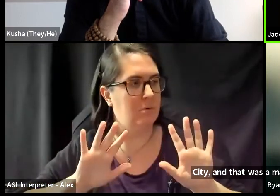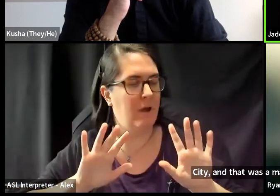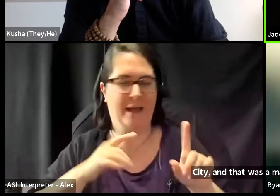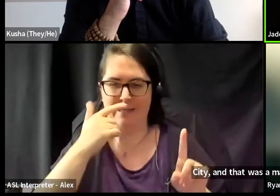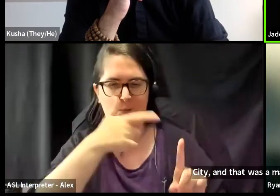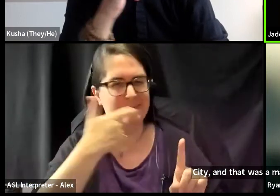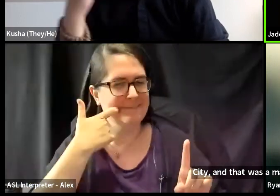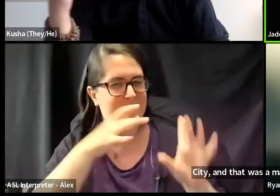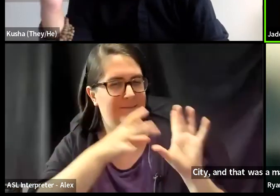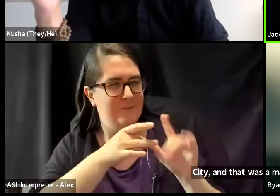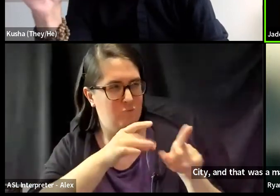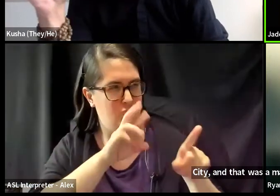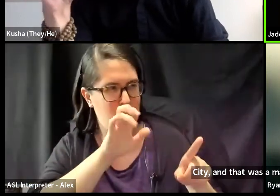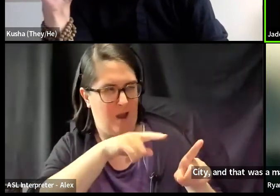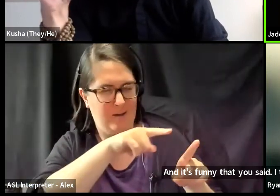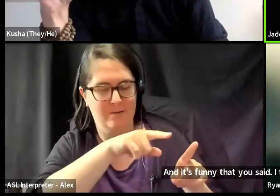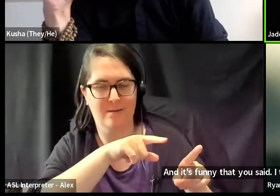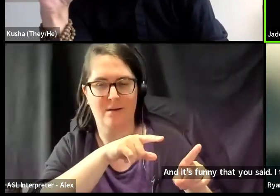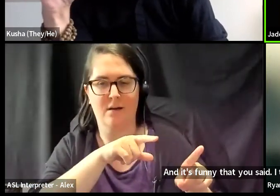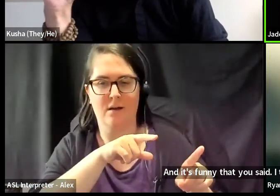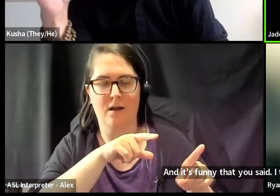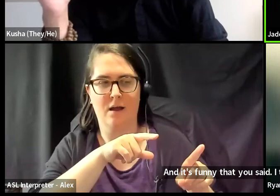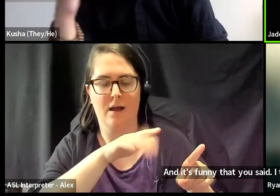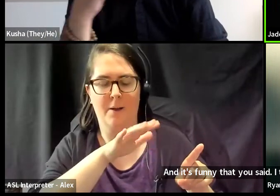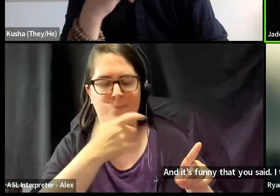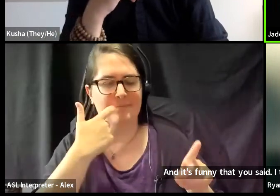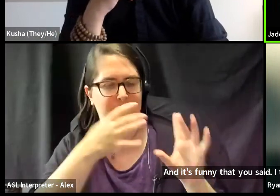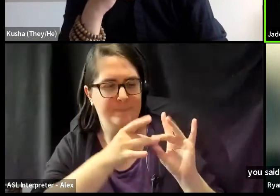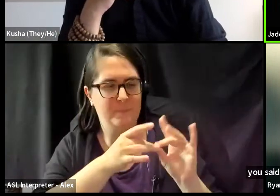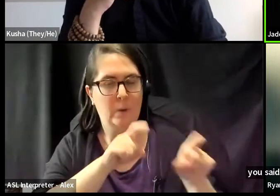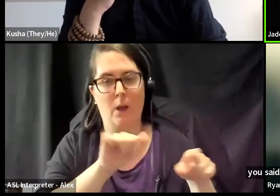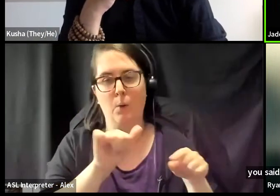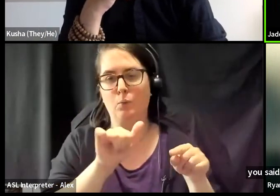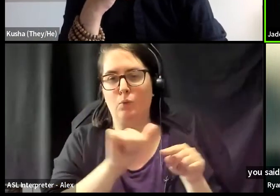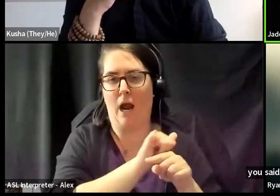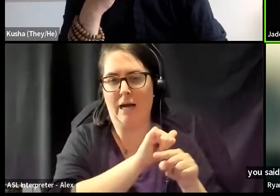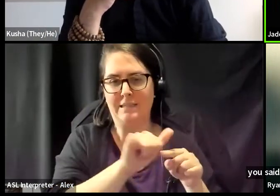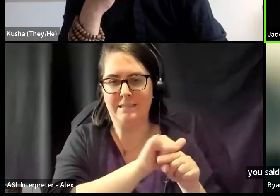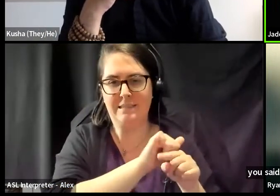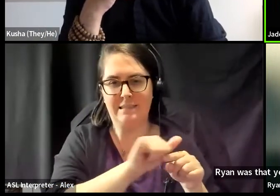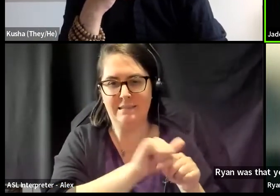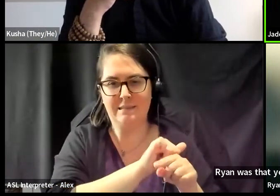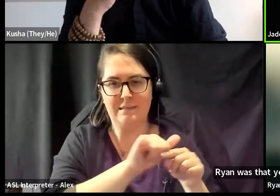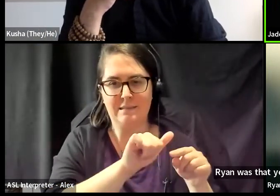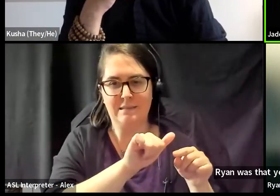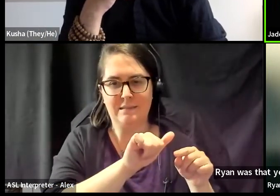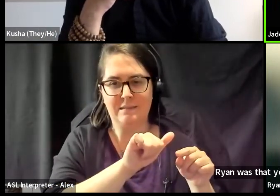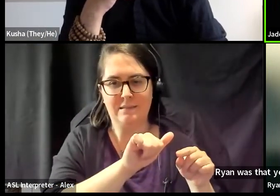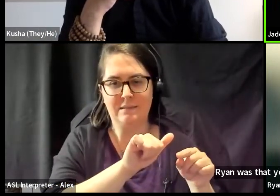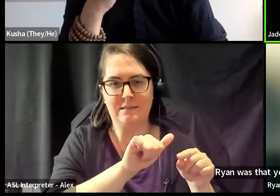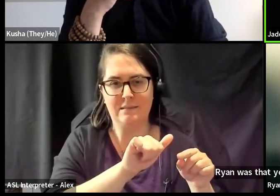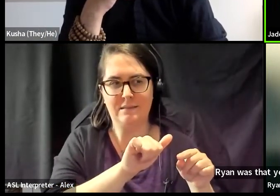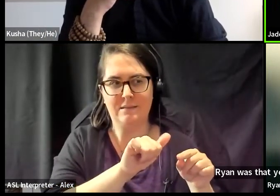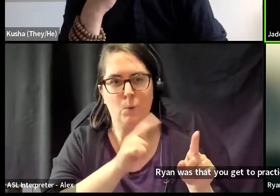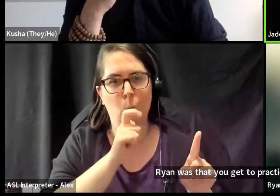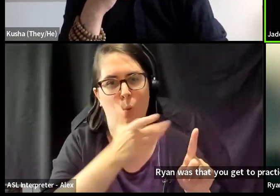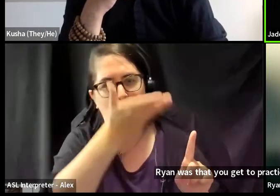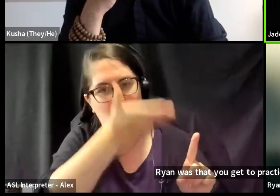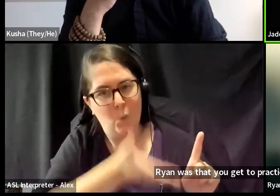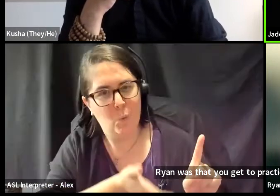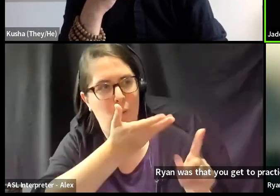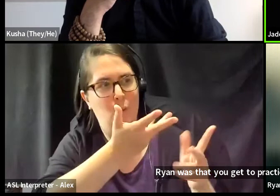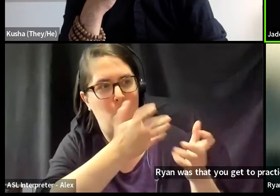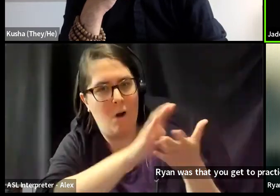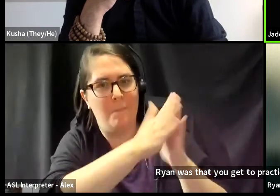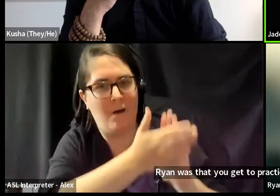you said, Ryan, was that you get to practice what you want to be or who you want to be.